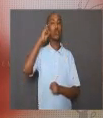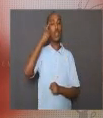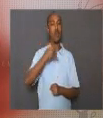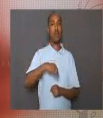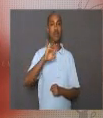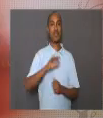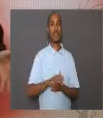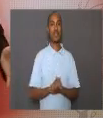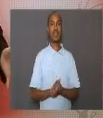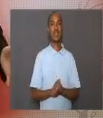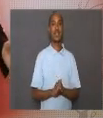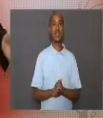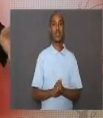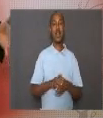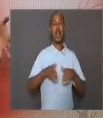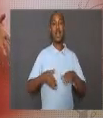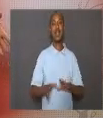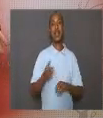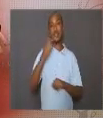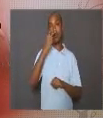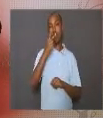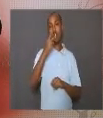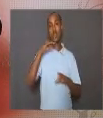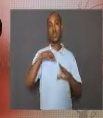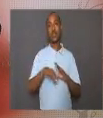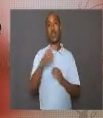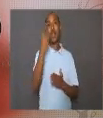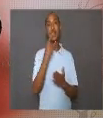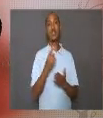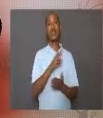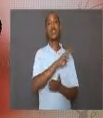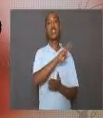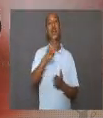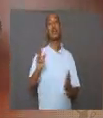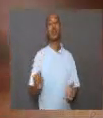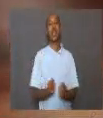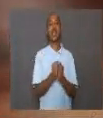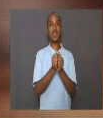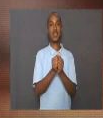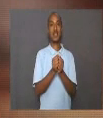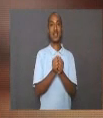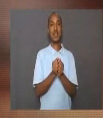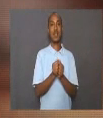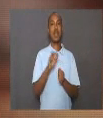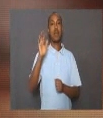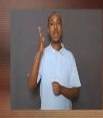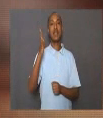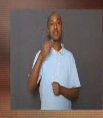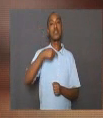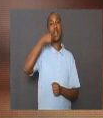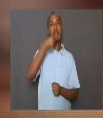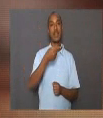of. Let us go through a list of them together. You might have